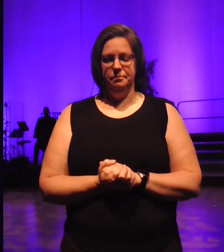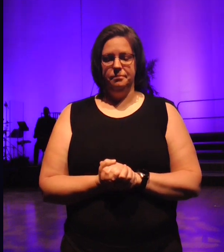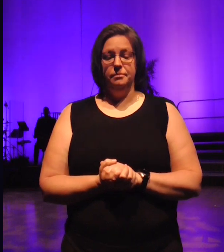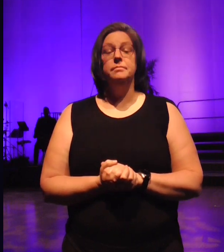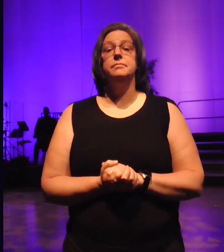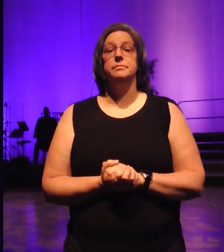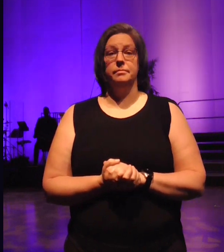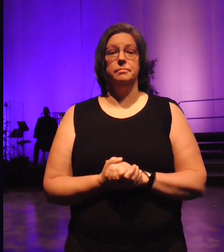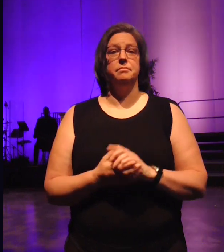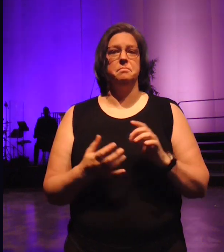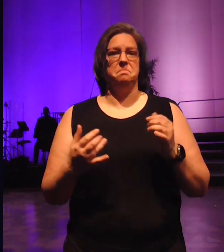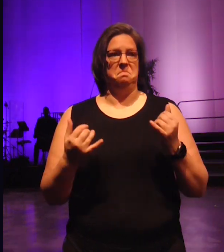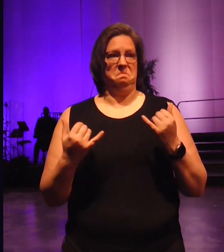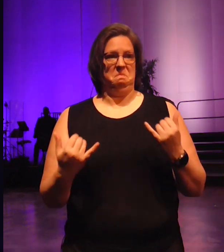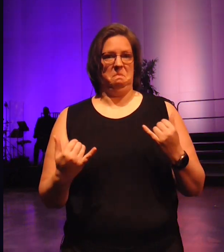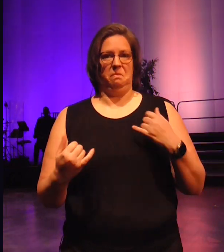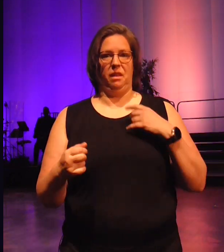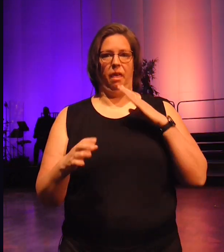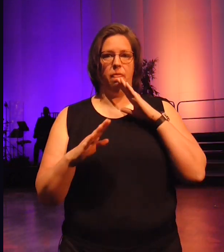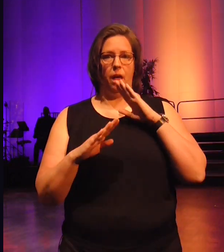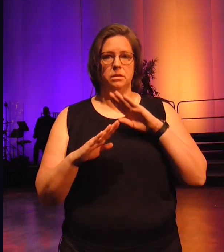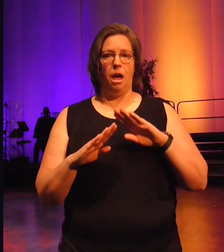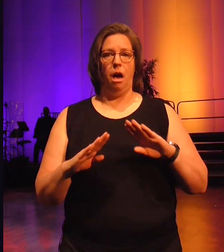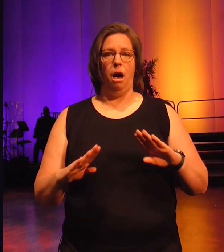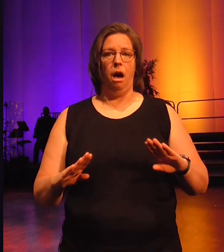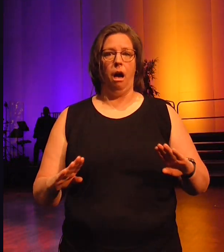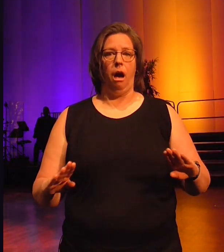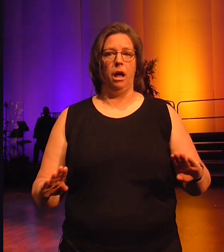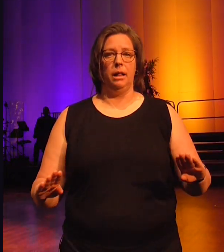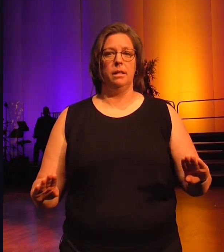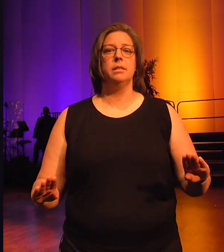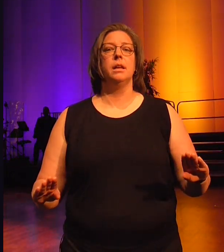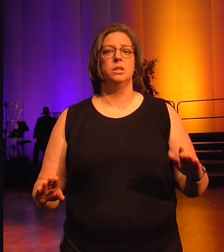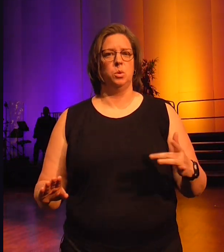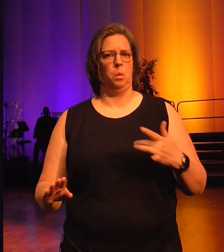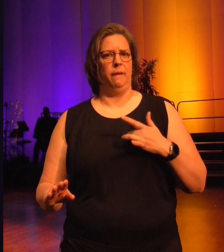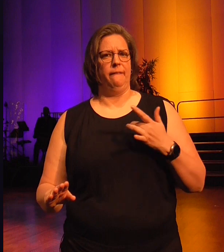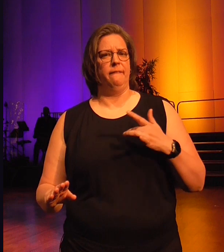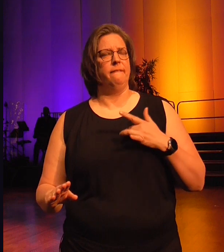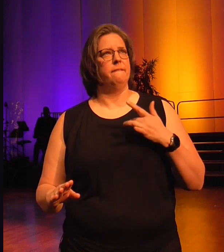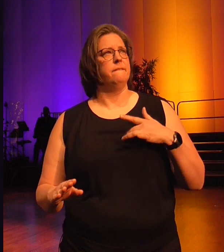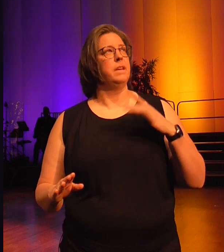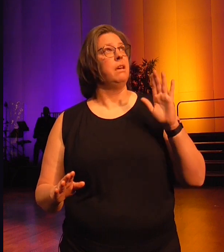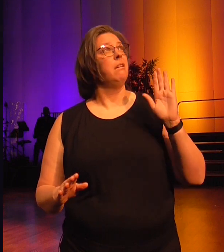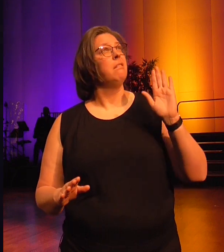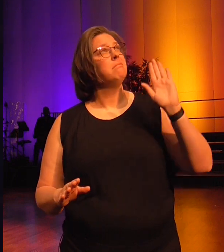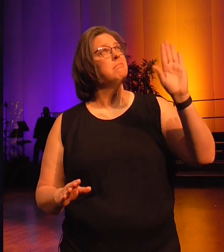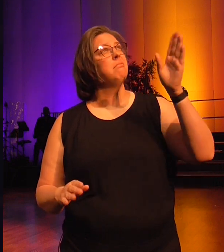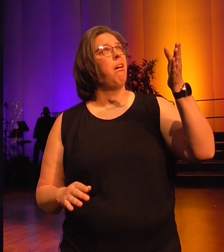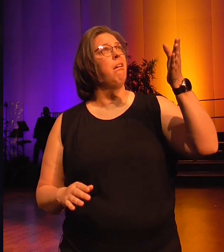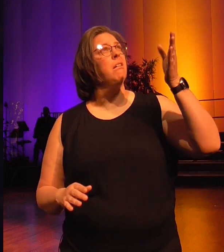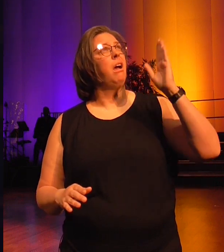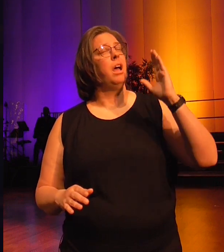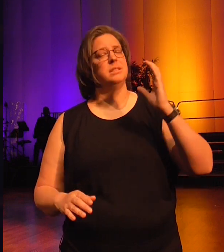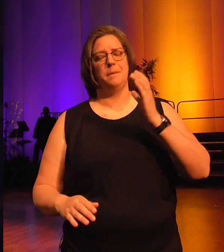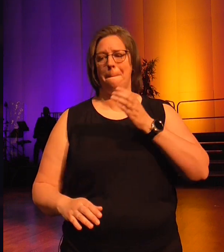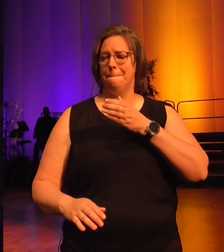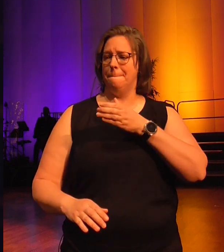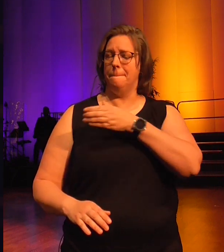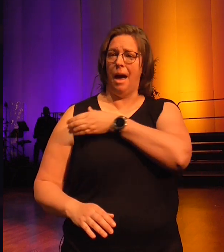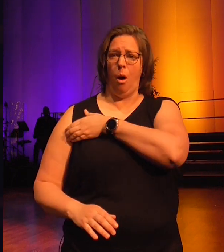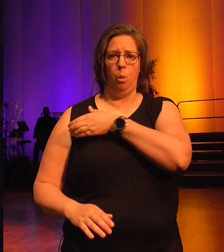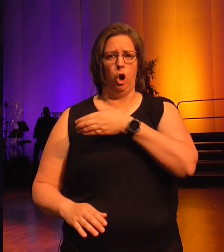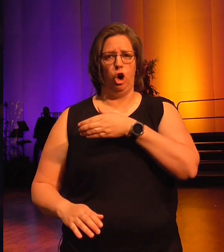and in the silence, we feel that power of God, that